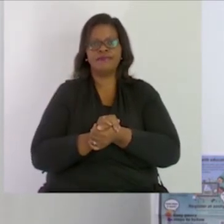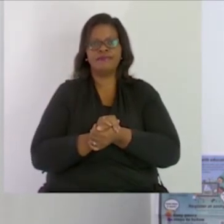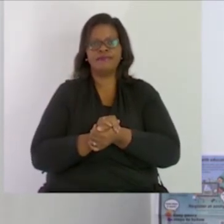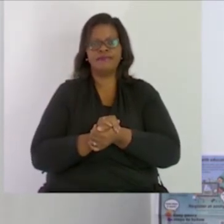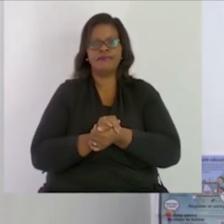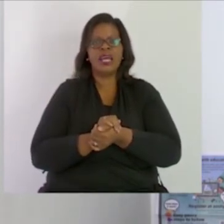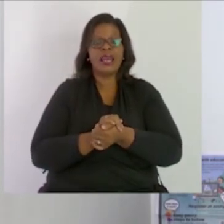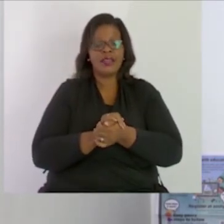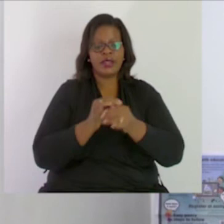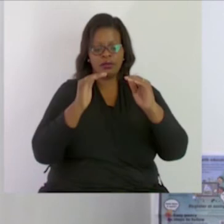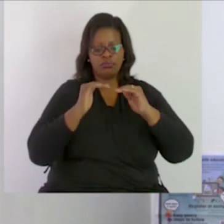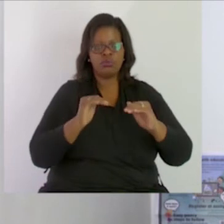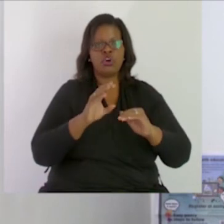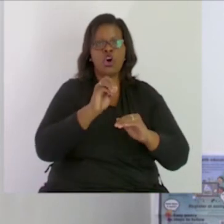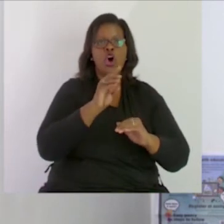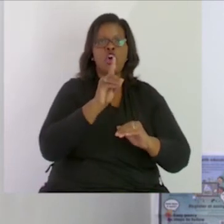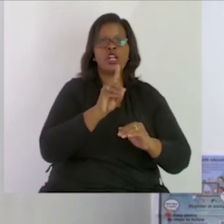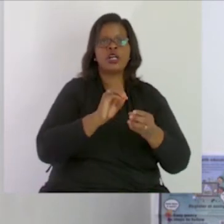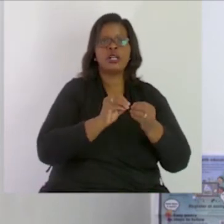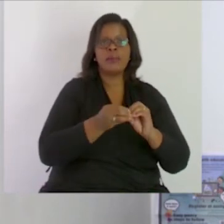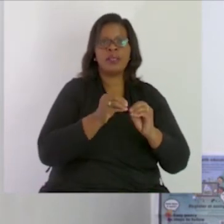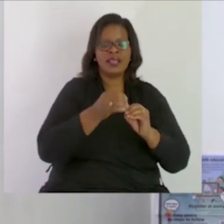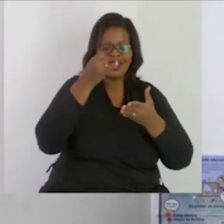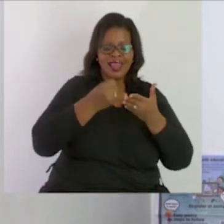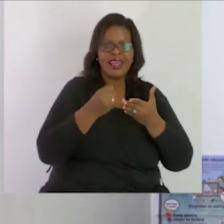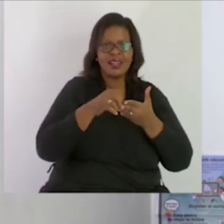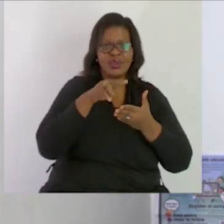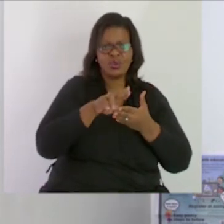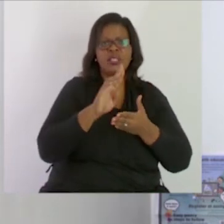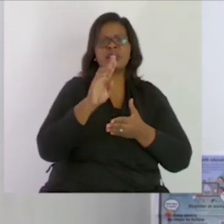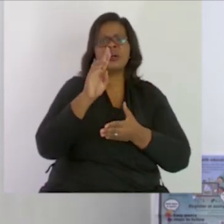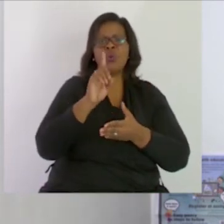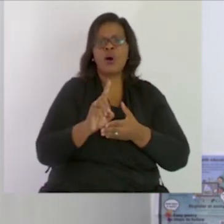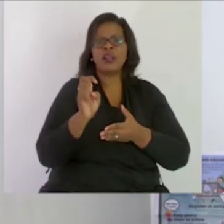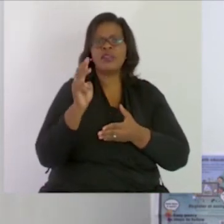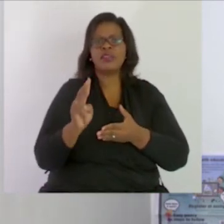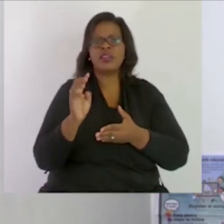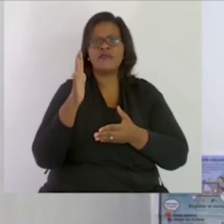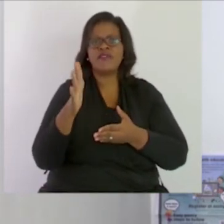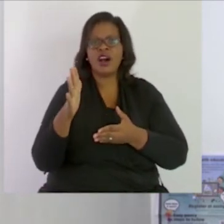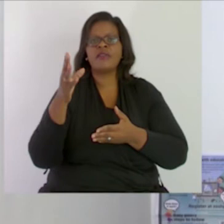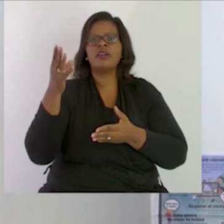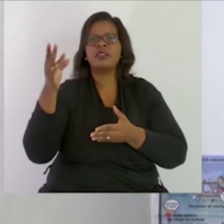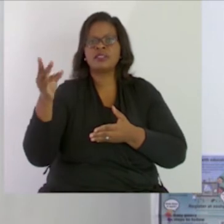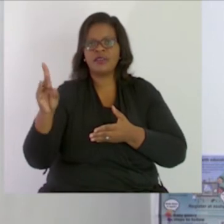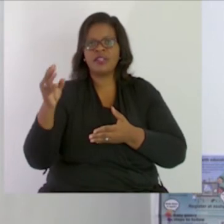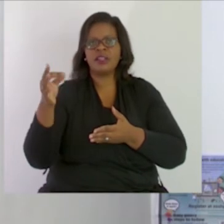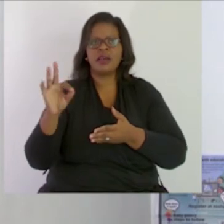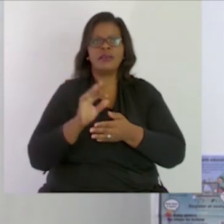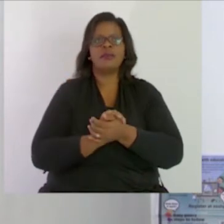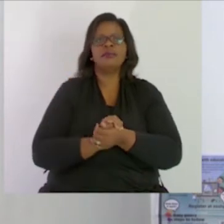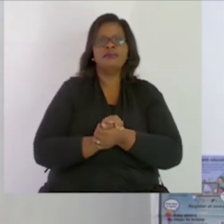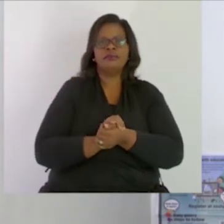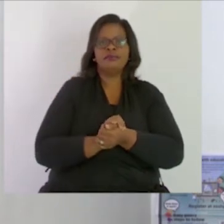And odd numbers, their units are supposed to have 1, 3, 5, 7, and